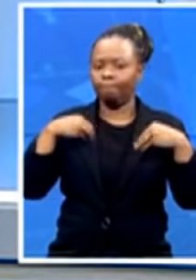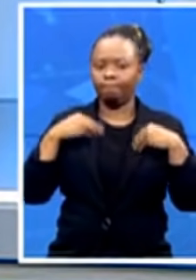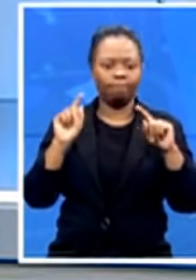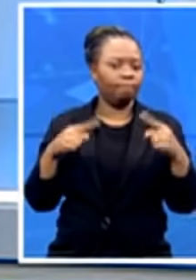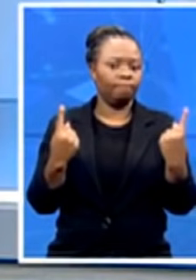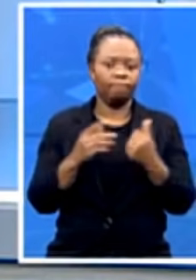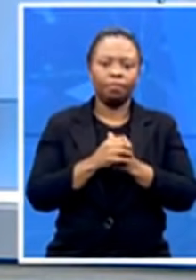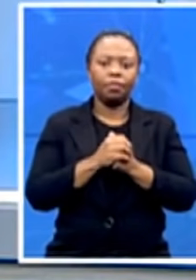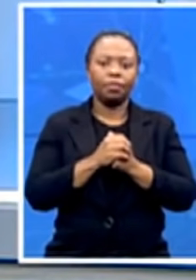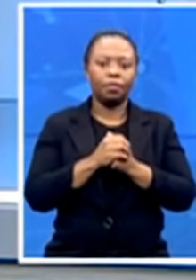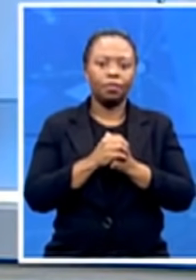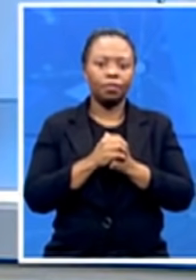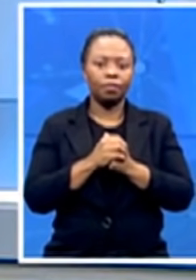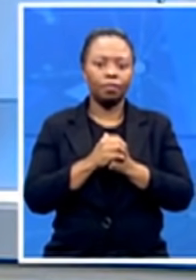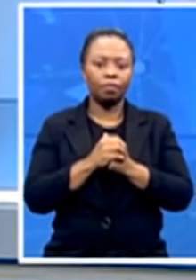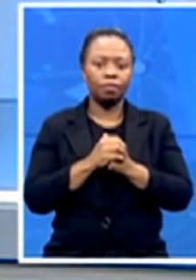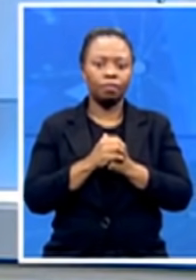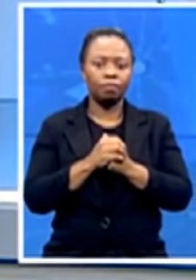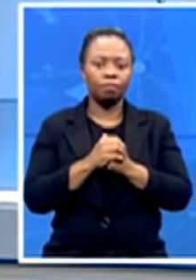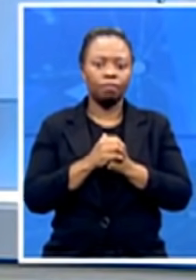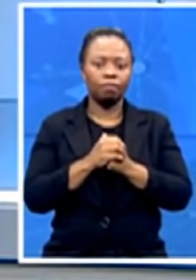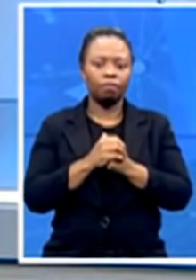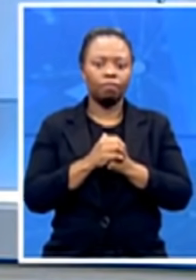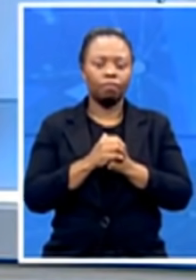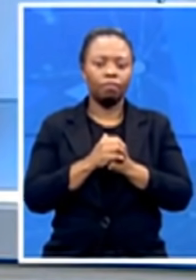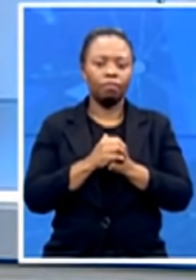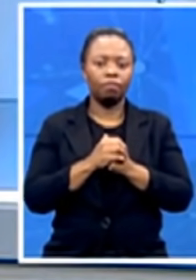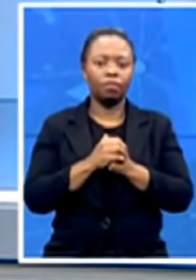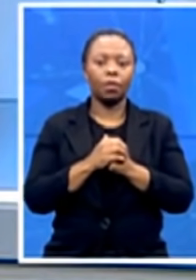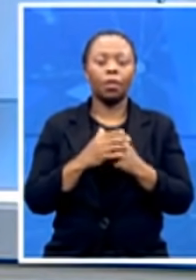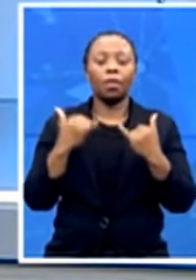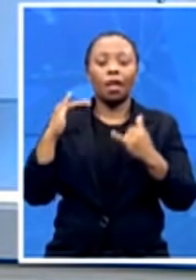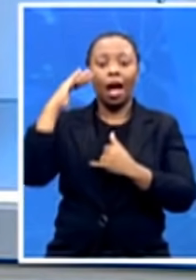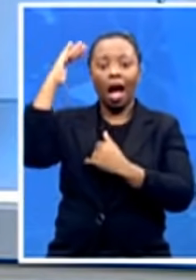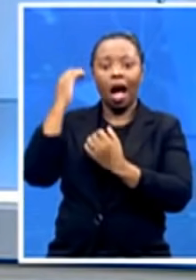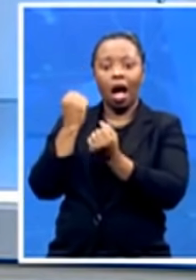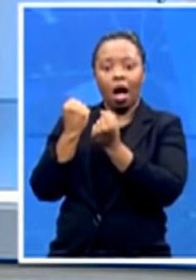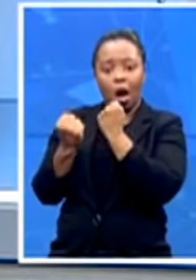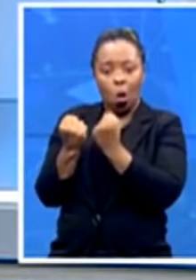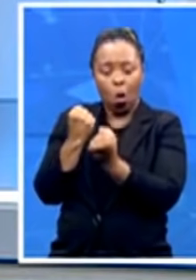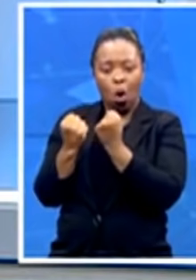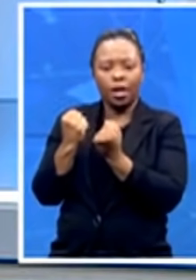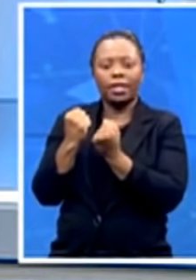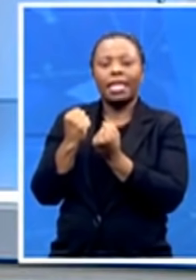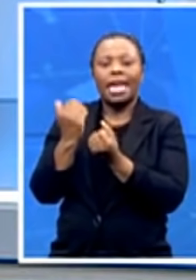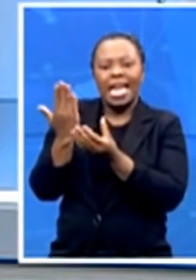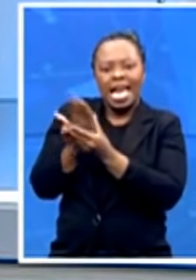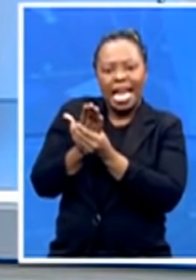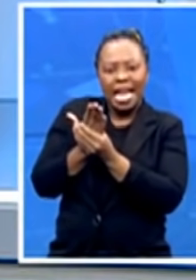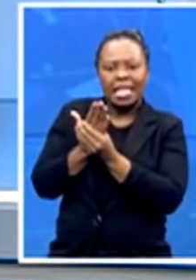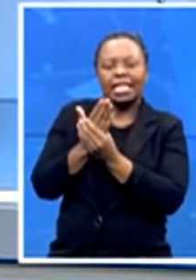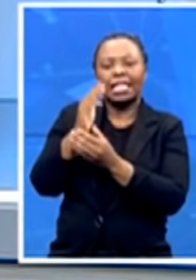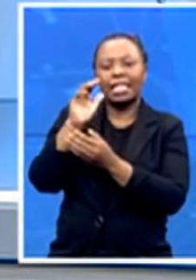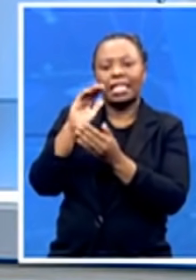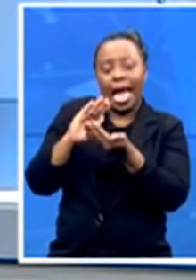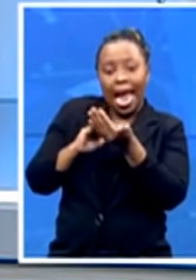All right, we now cross to the Johannesburg High Court, wherein the case of Ace Magashule versus ANC is now in progress. Let's